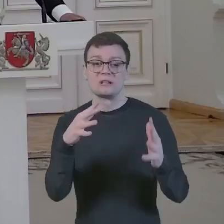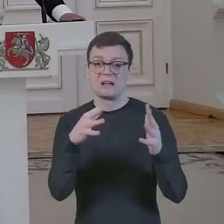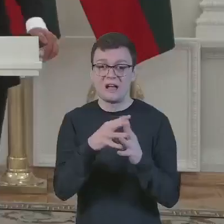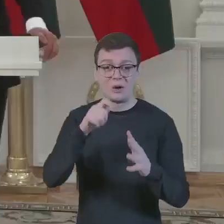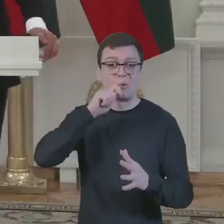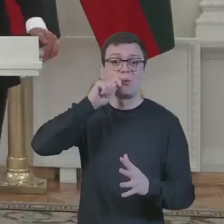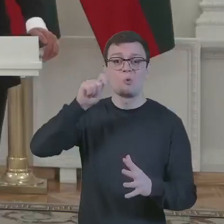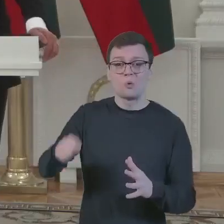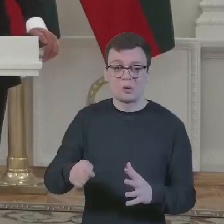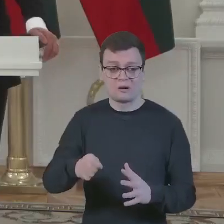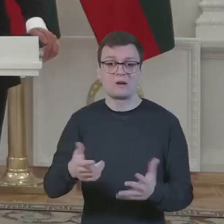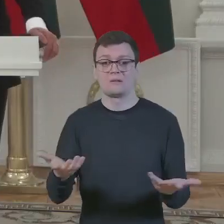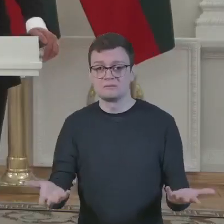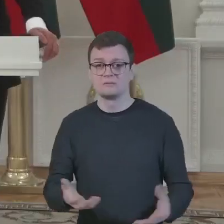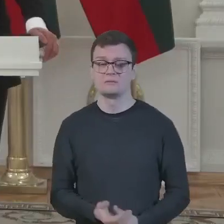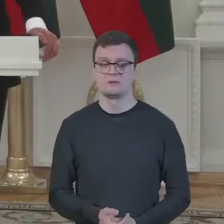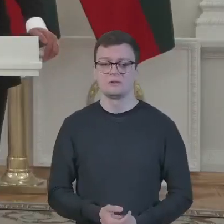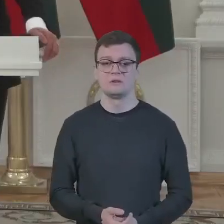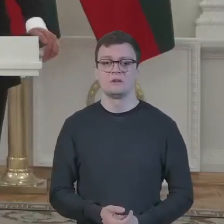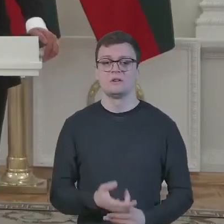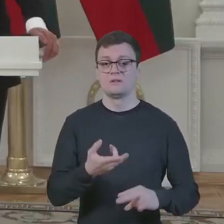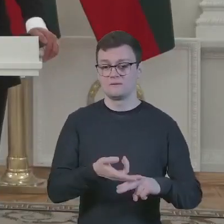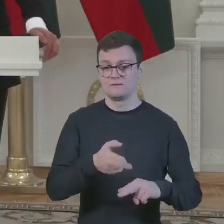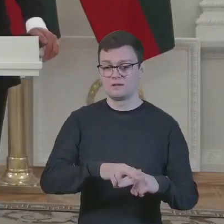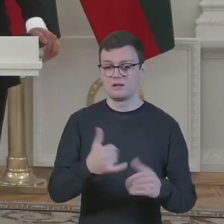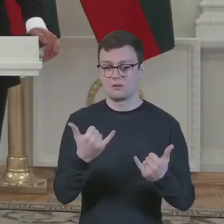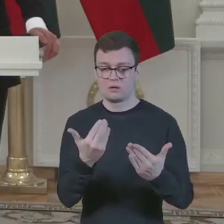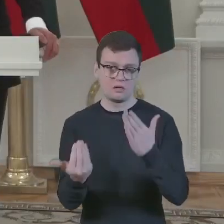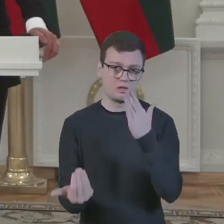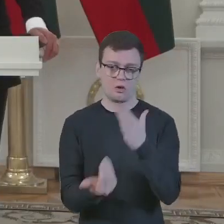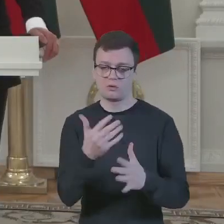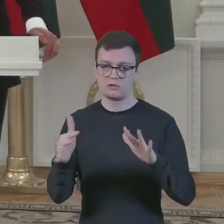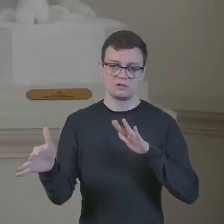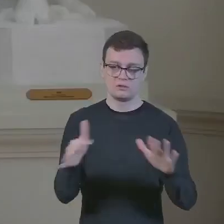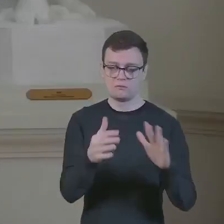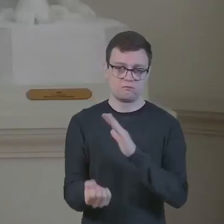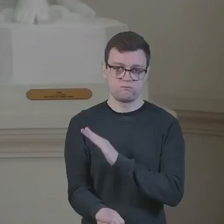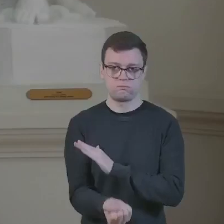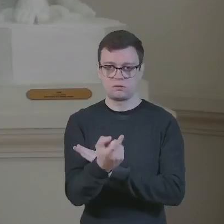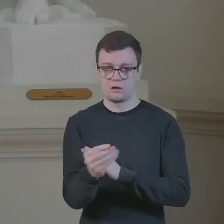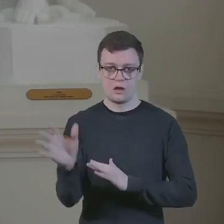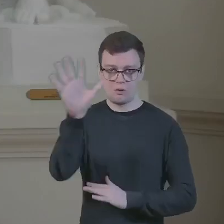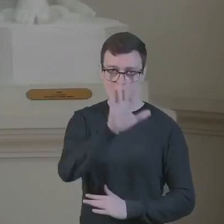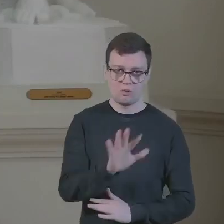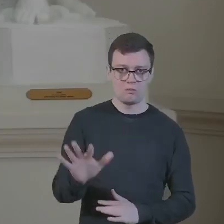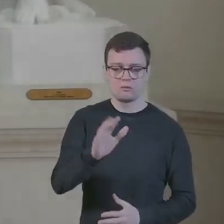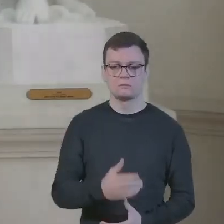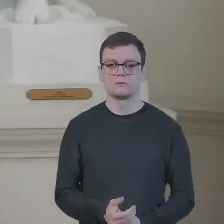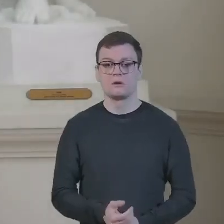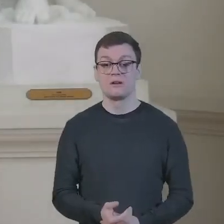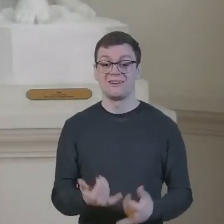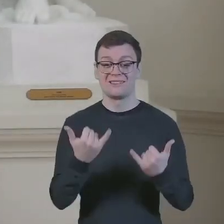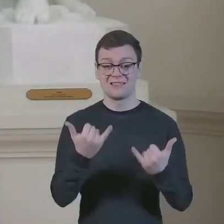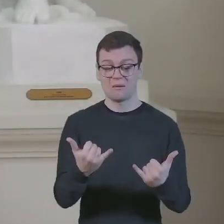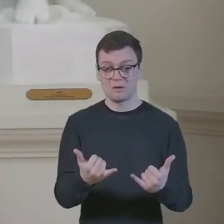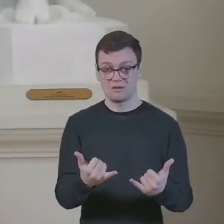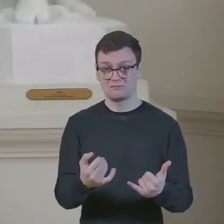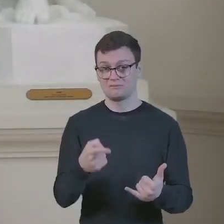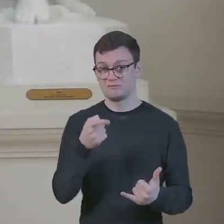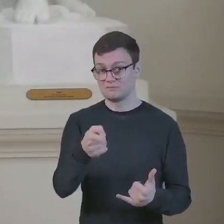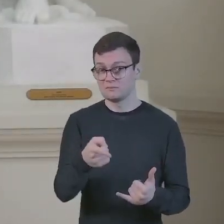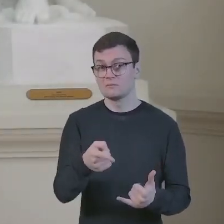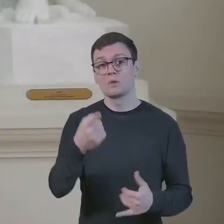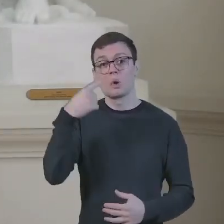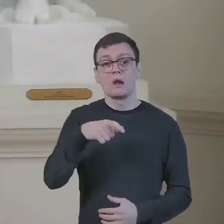new situation in our continent, where membership in NATO should be seen from a security